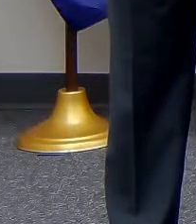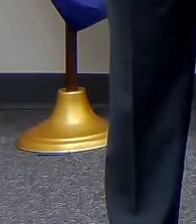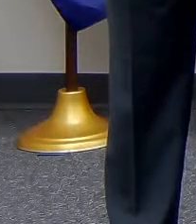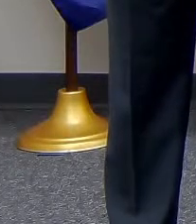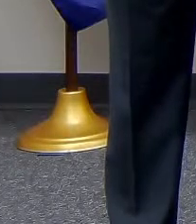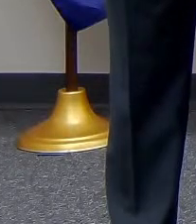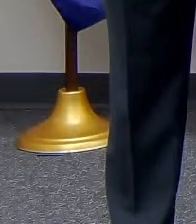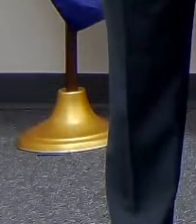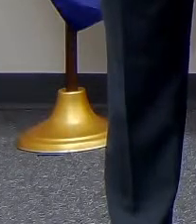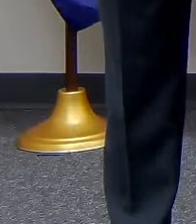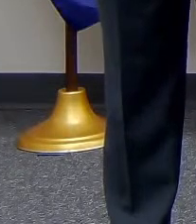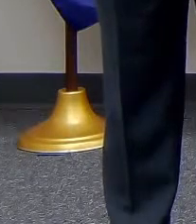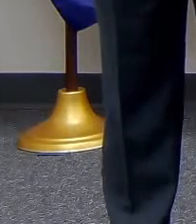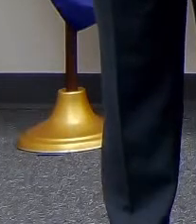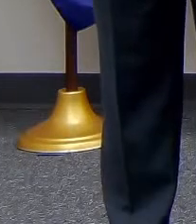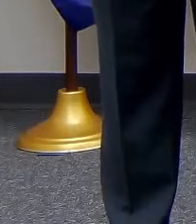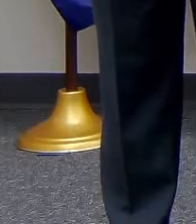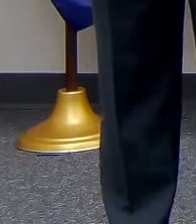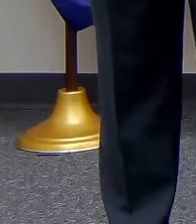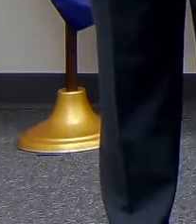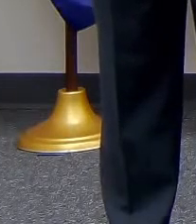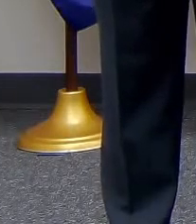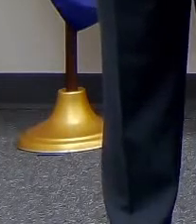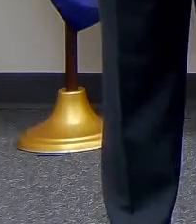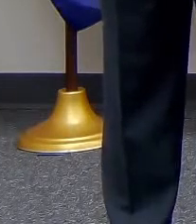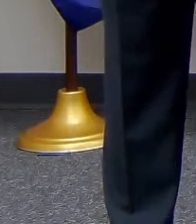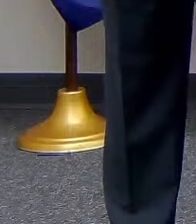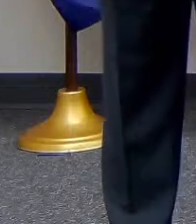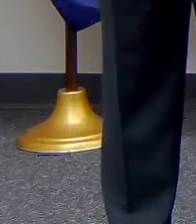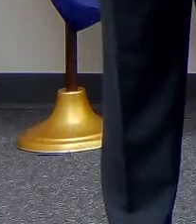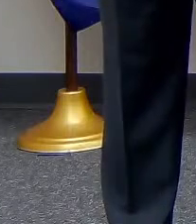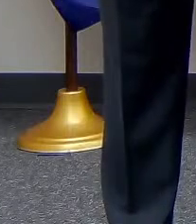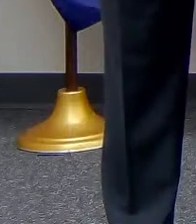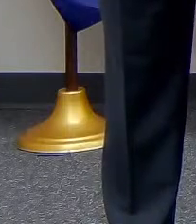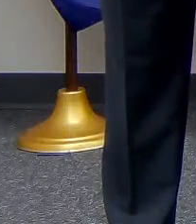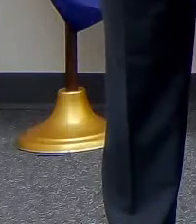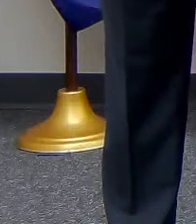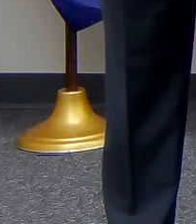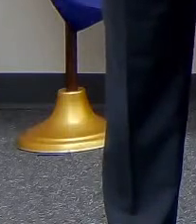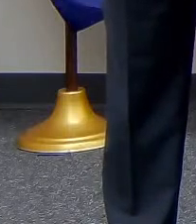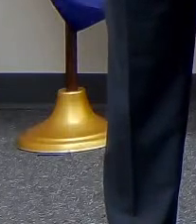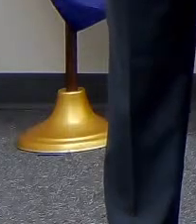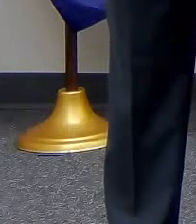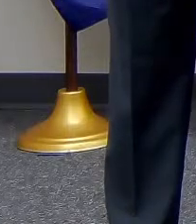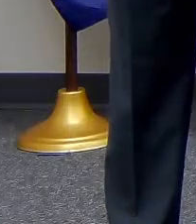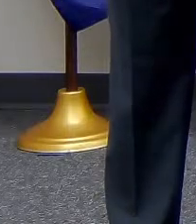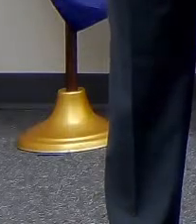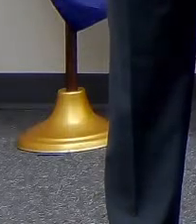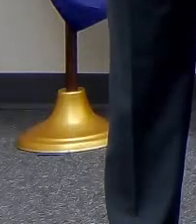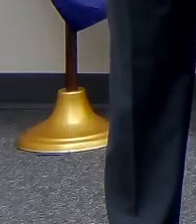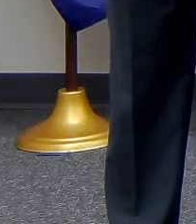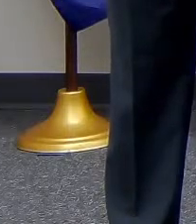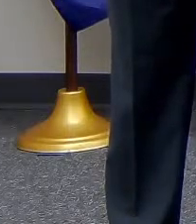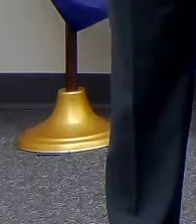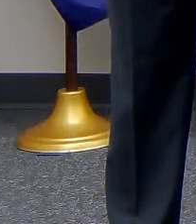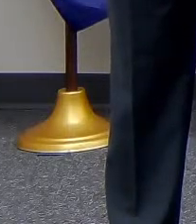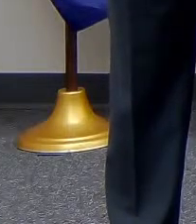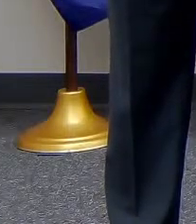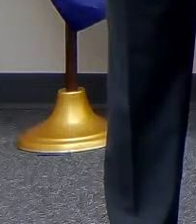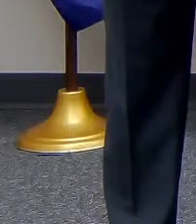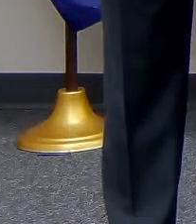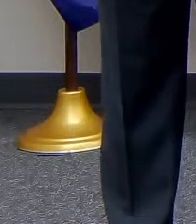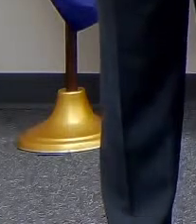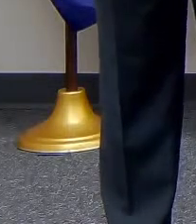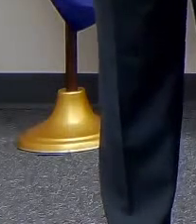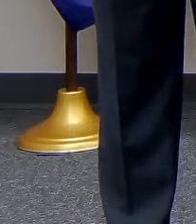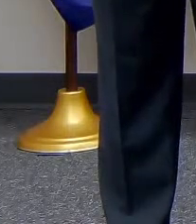direct community outreach. It's through all of these efforts that we get people vaccinated and that our residents understand the importance